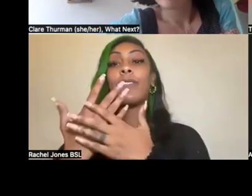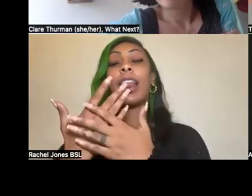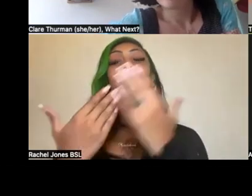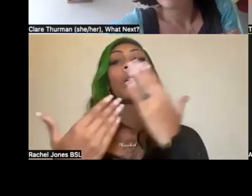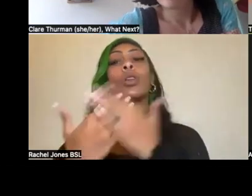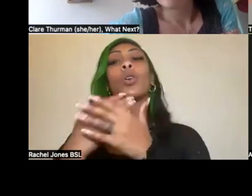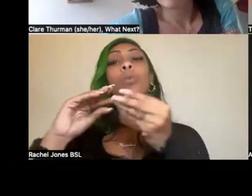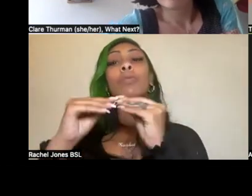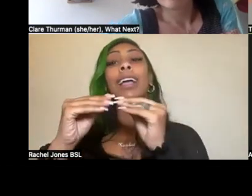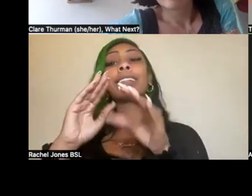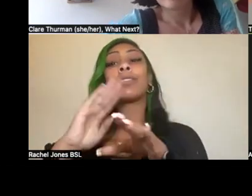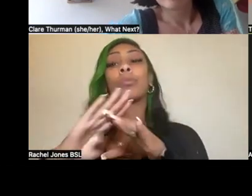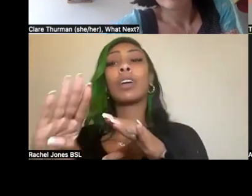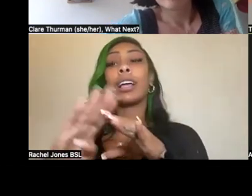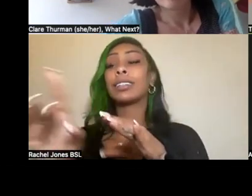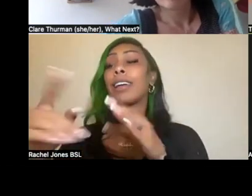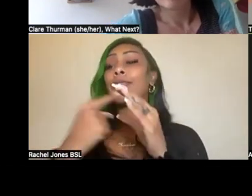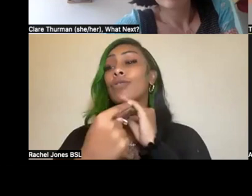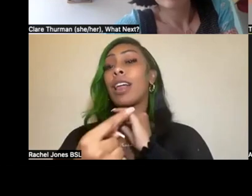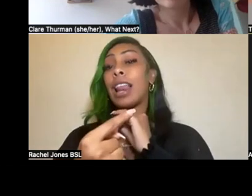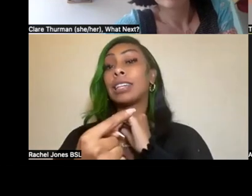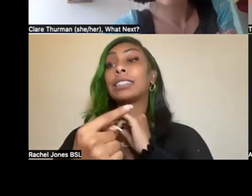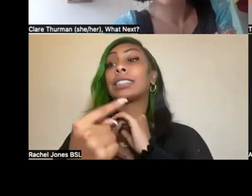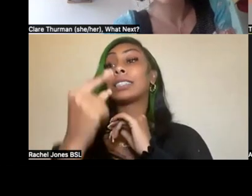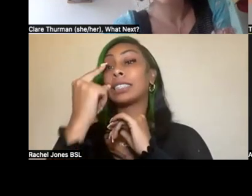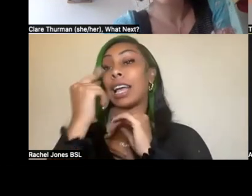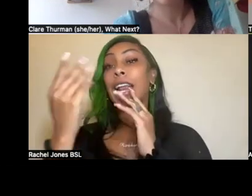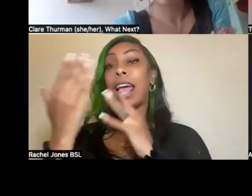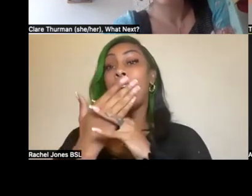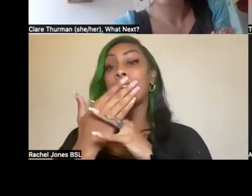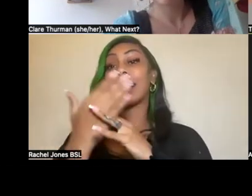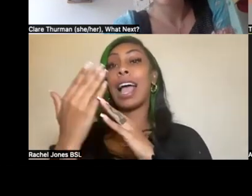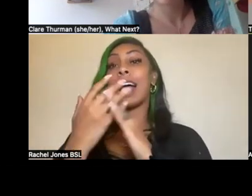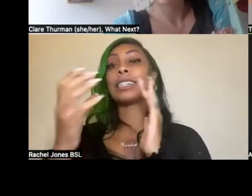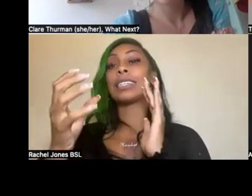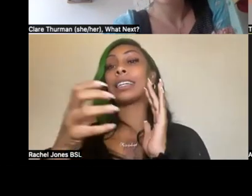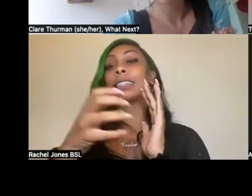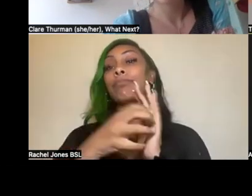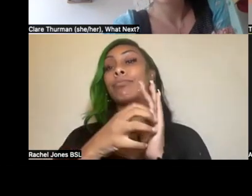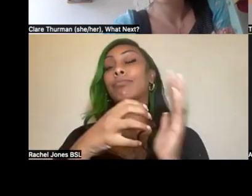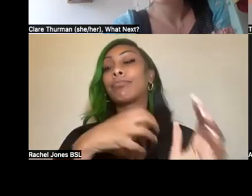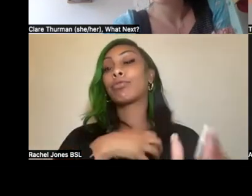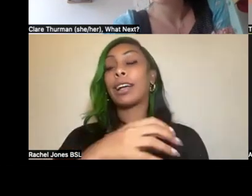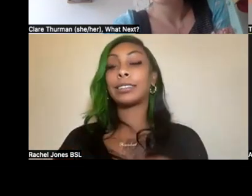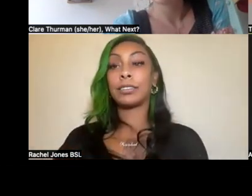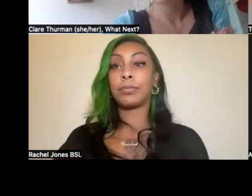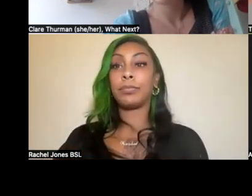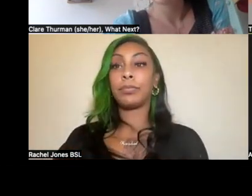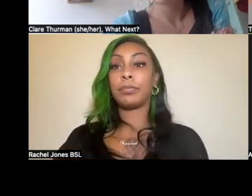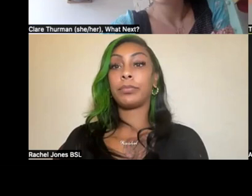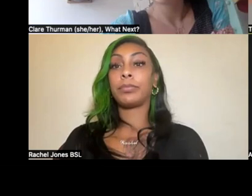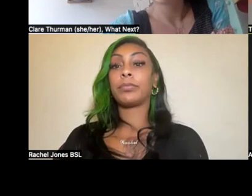are able to access grants. We've got a Let's Create